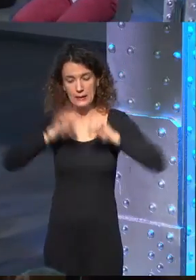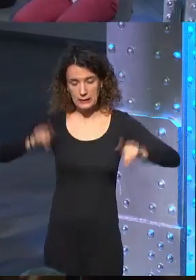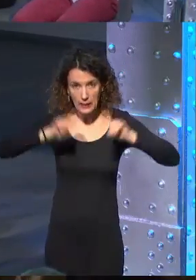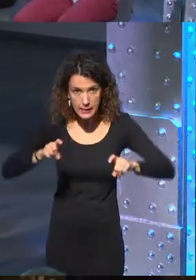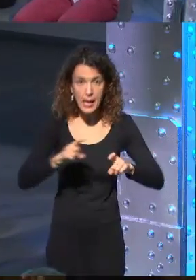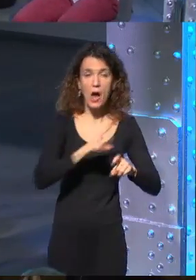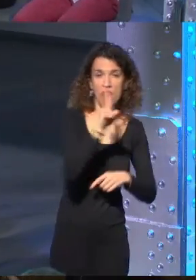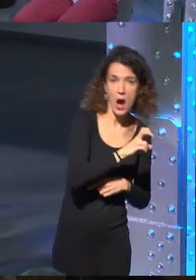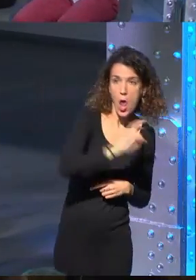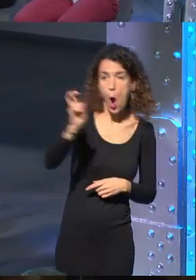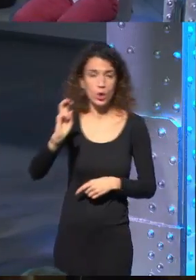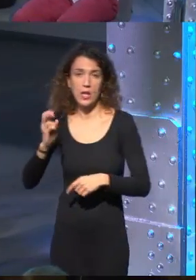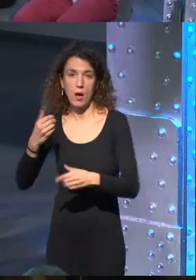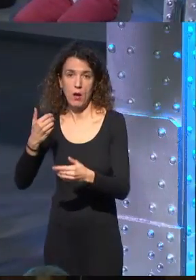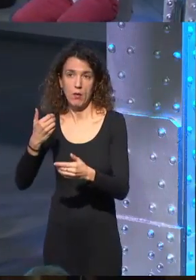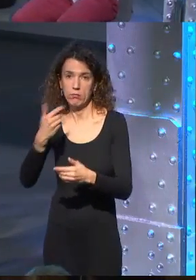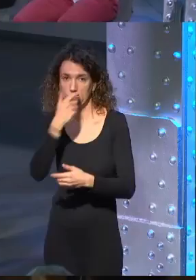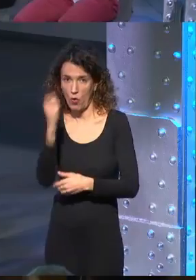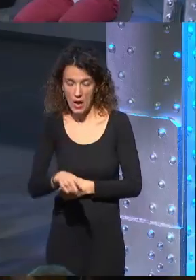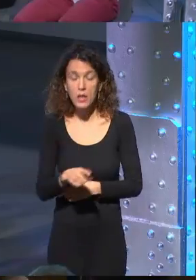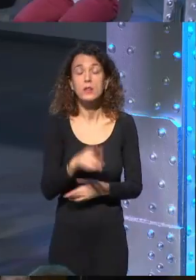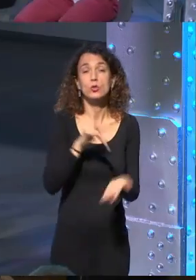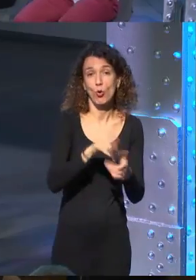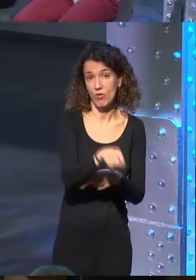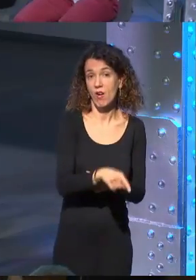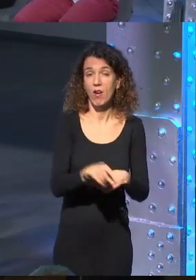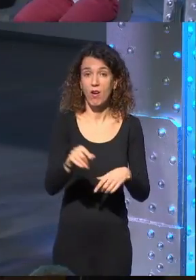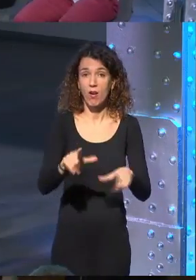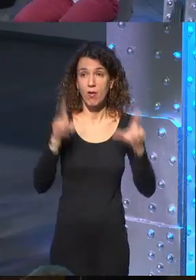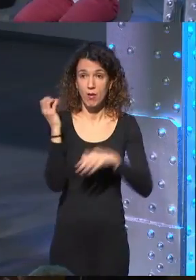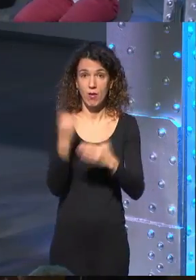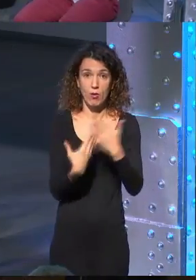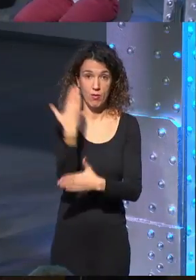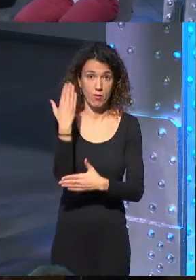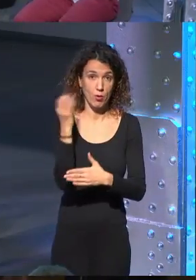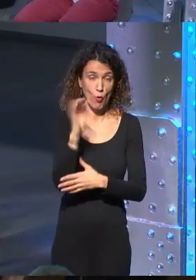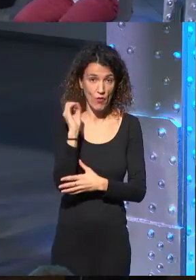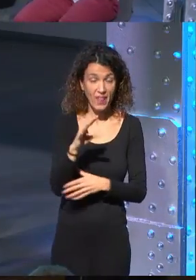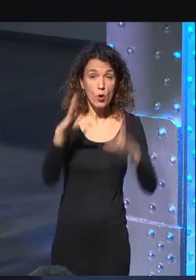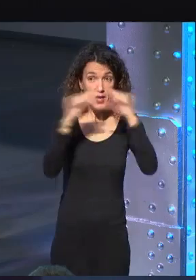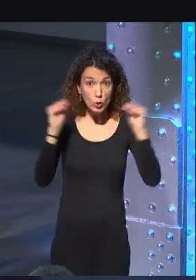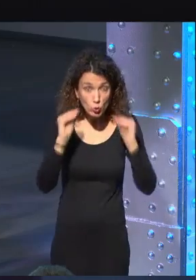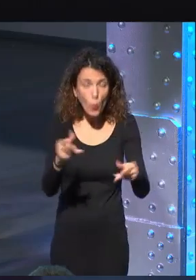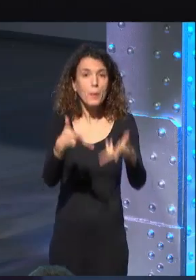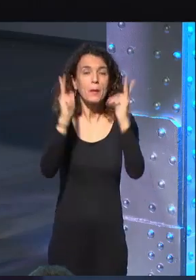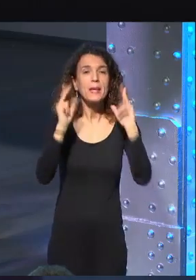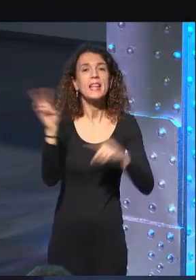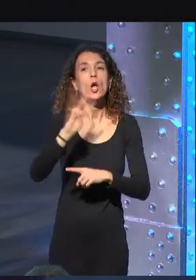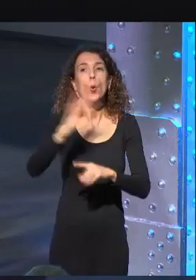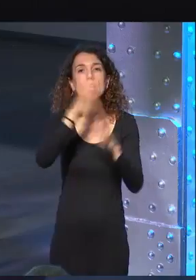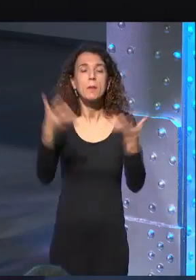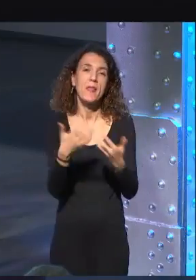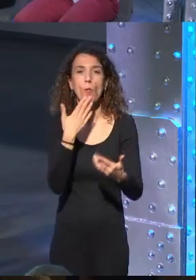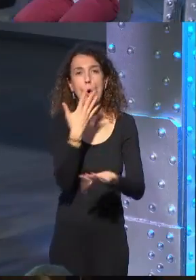I think that we should teach them what websites are good and which websites are bad.